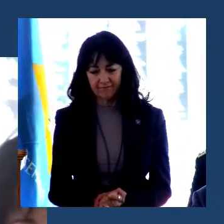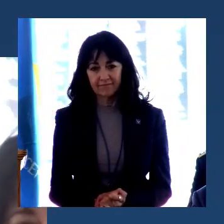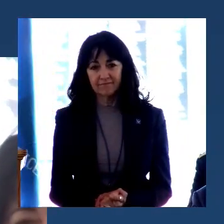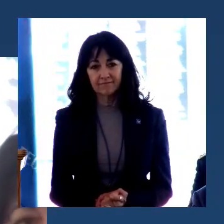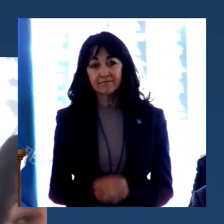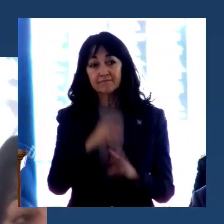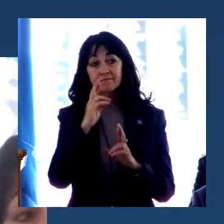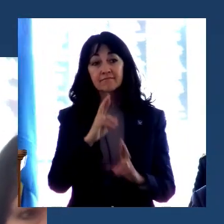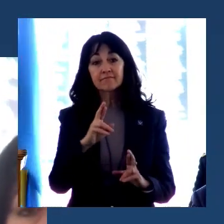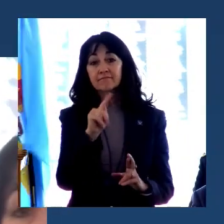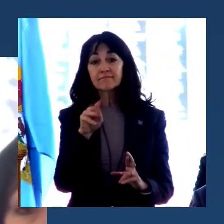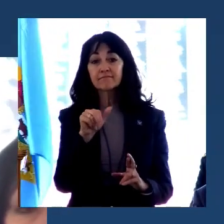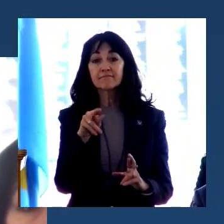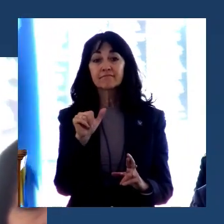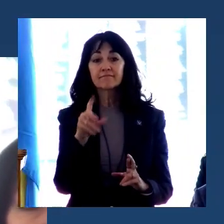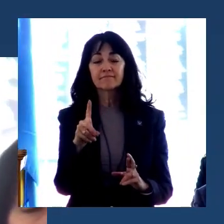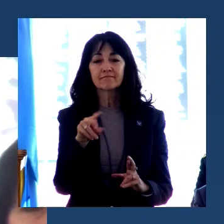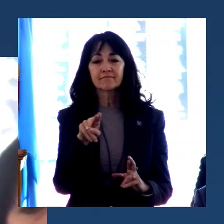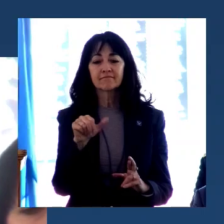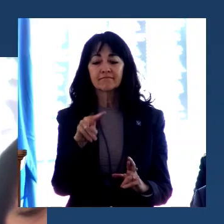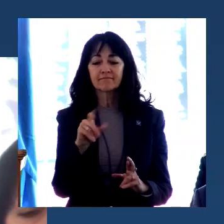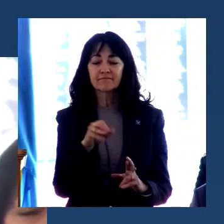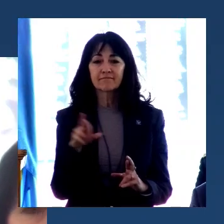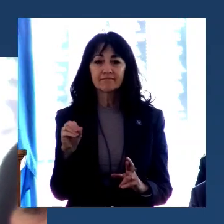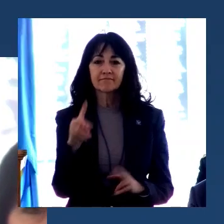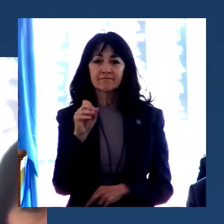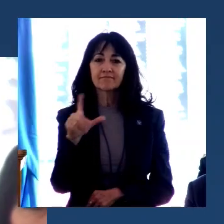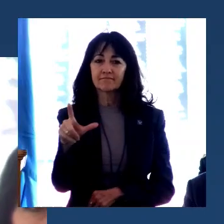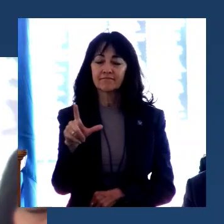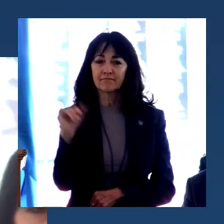The Honorable Trinidad Navarro, Delaware Insurance Commissioner.